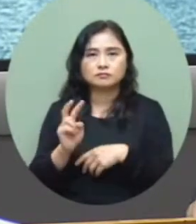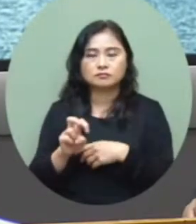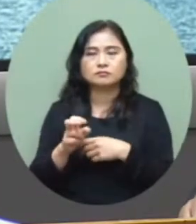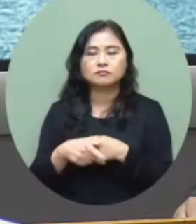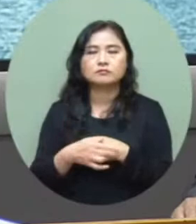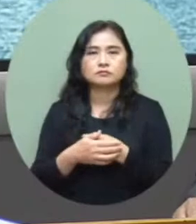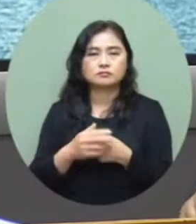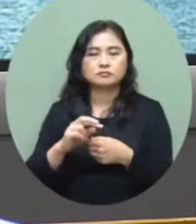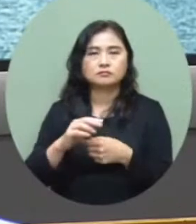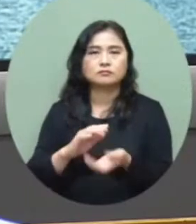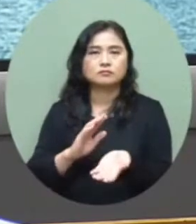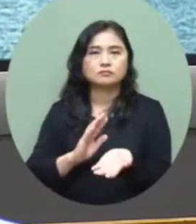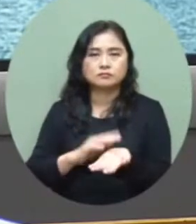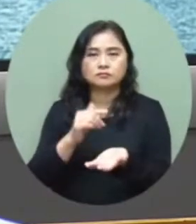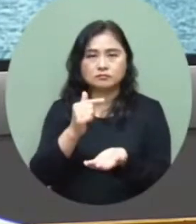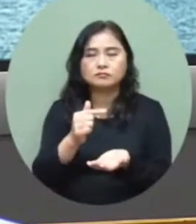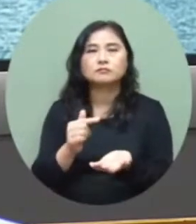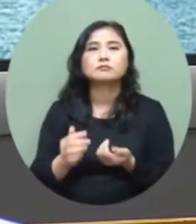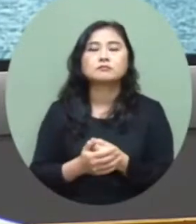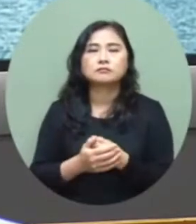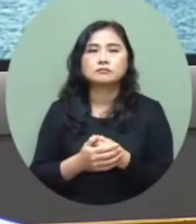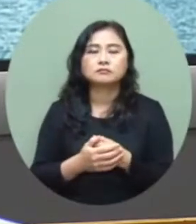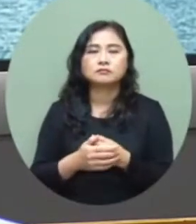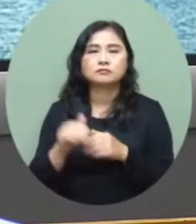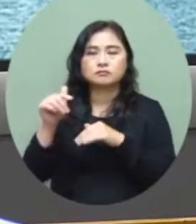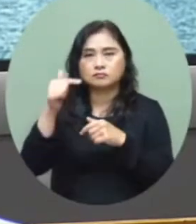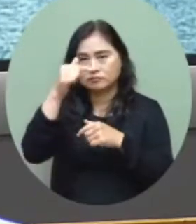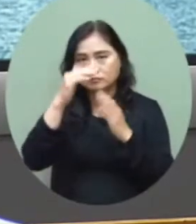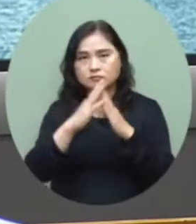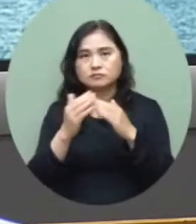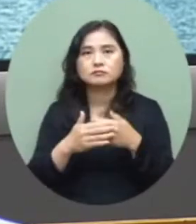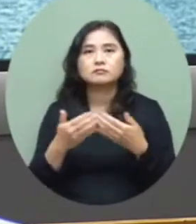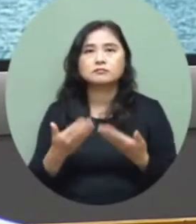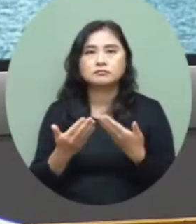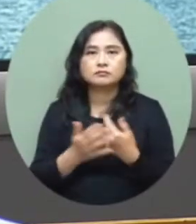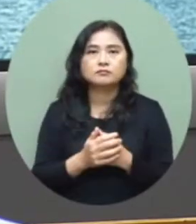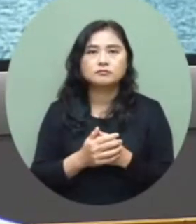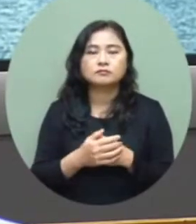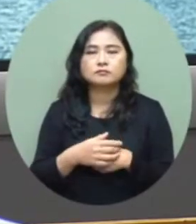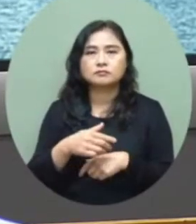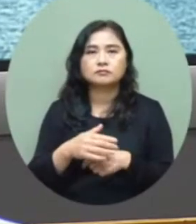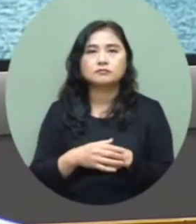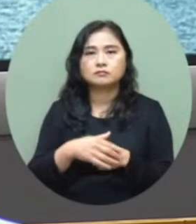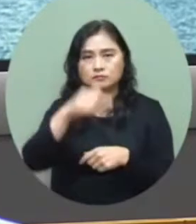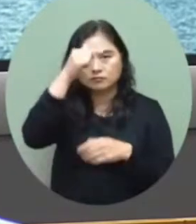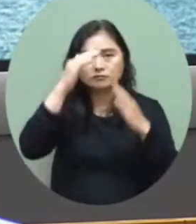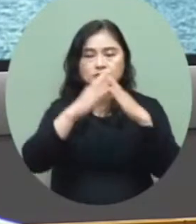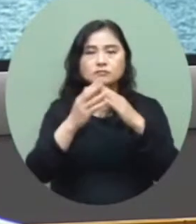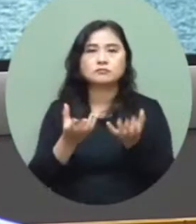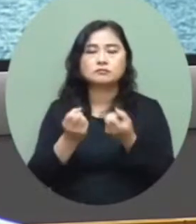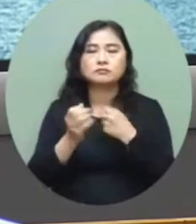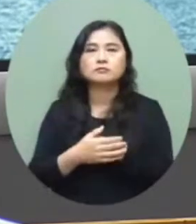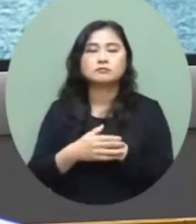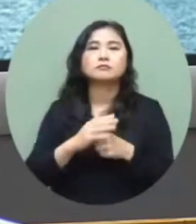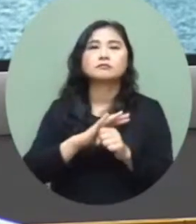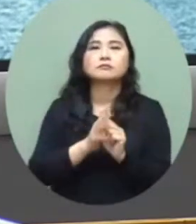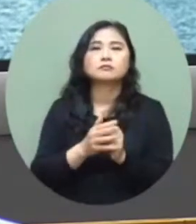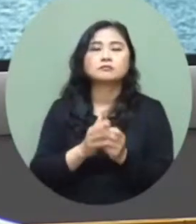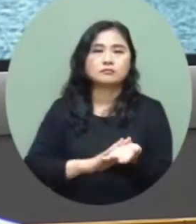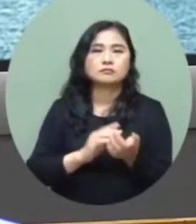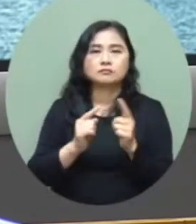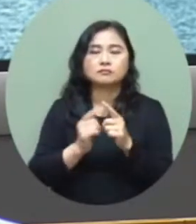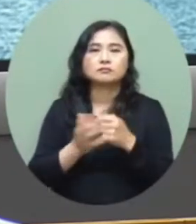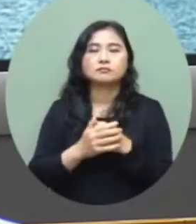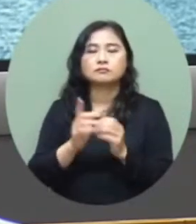on the 1st of April, he was found to be positive. And Queen Elizabeth Hospital at present, it